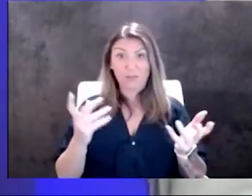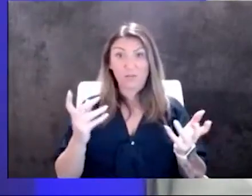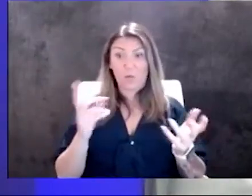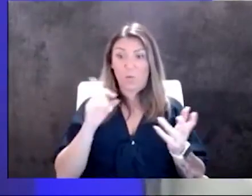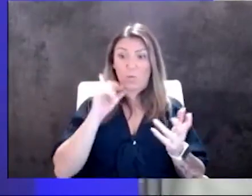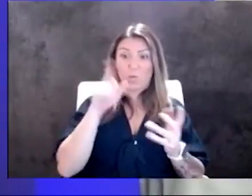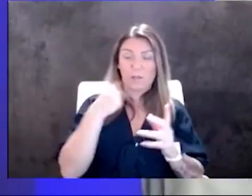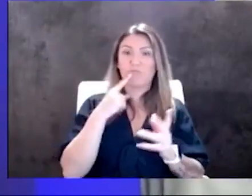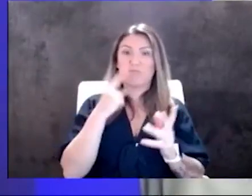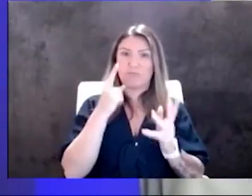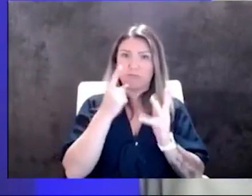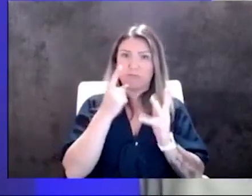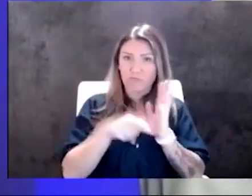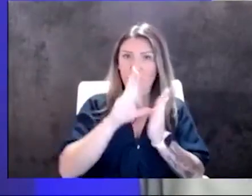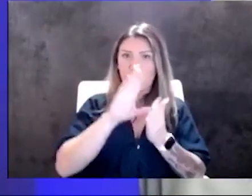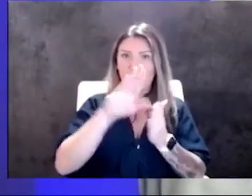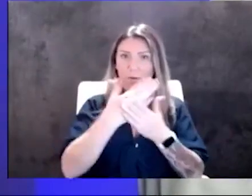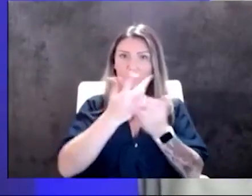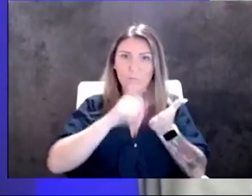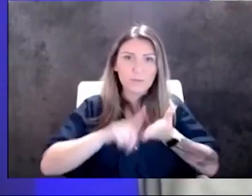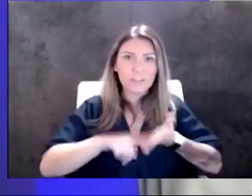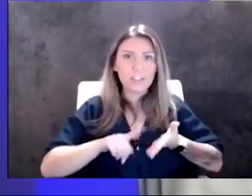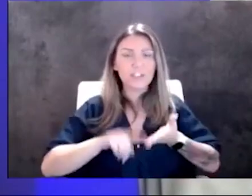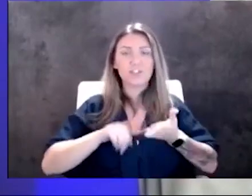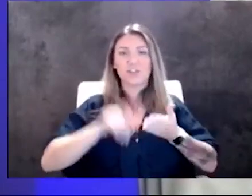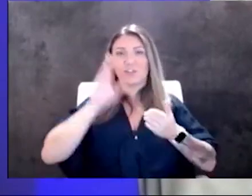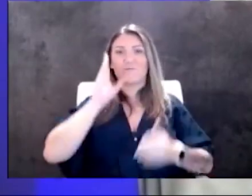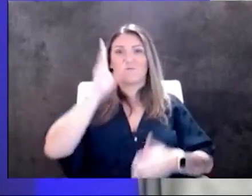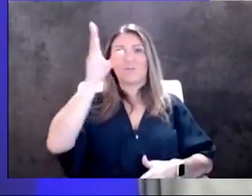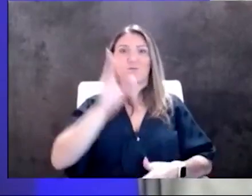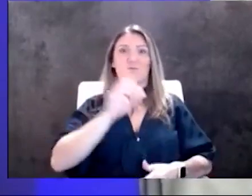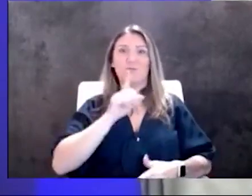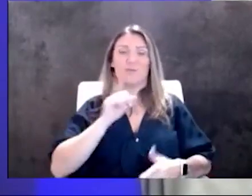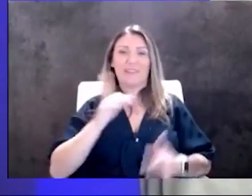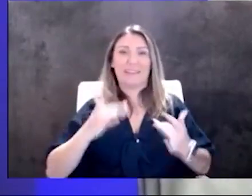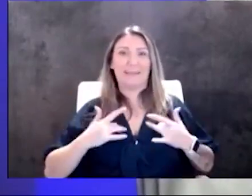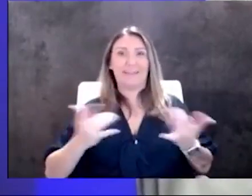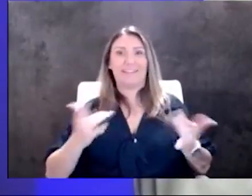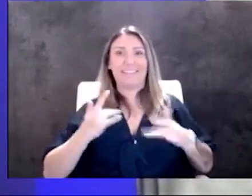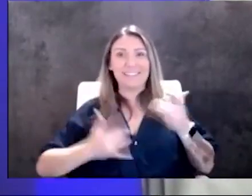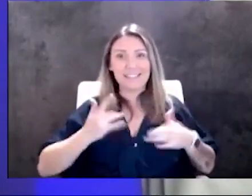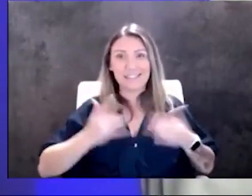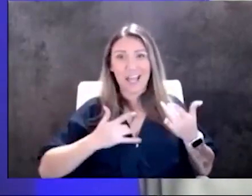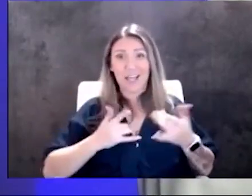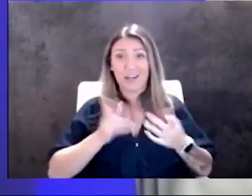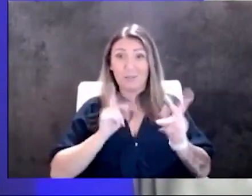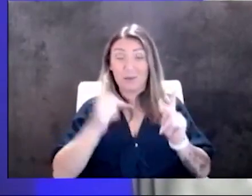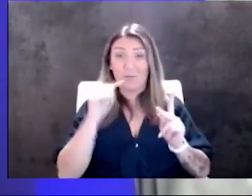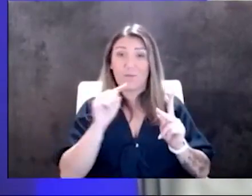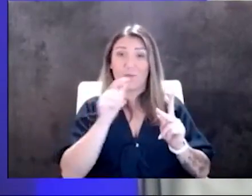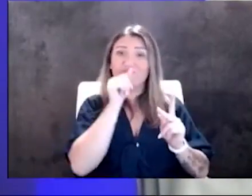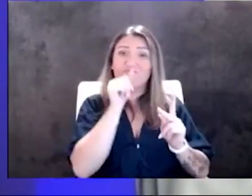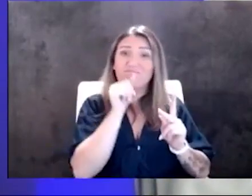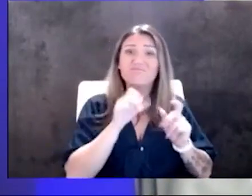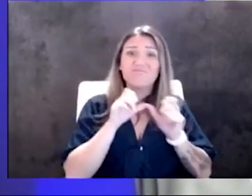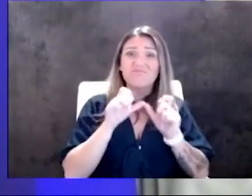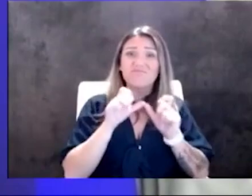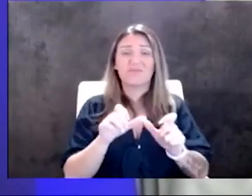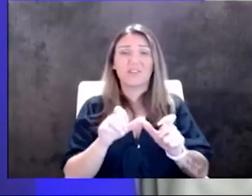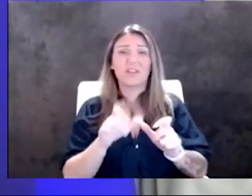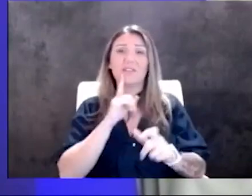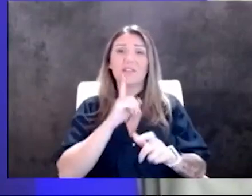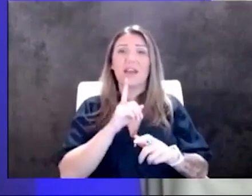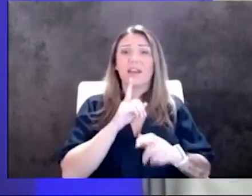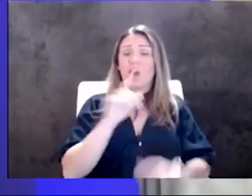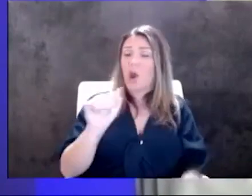the things that are being done, the future is very excited for people suffering from chronic pain. And I think, it's coming quicker than we think. Artificial intelligence is another big thing.